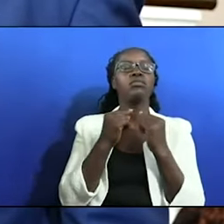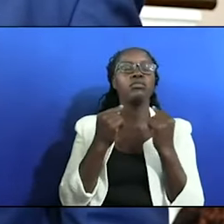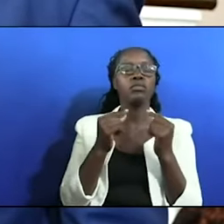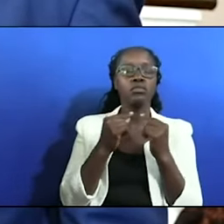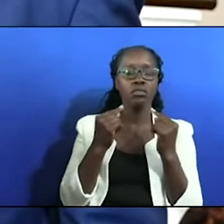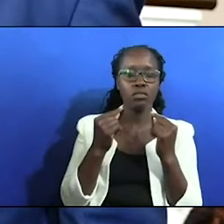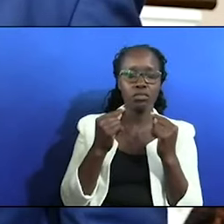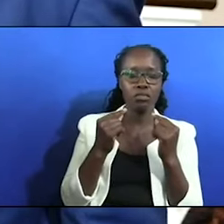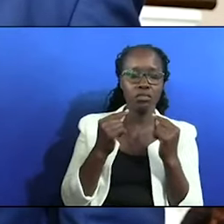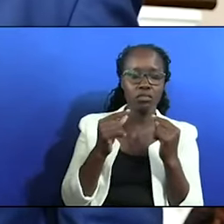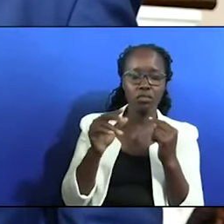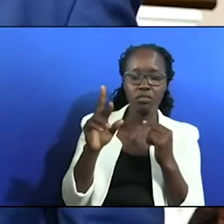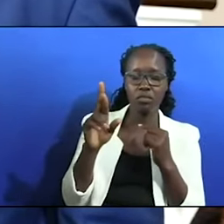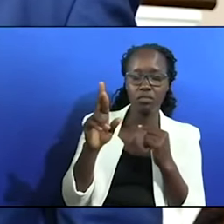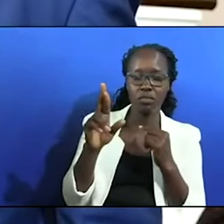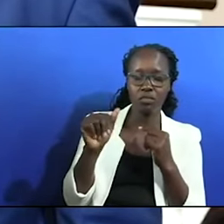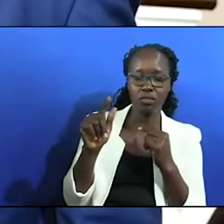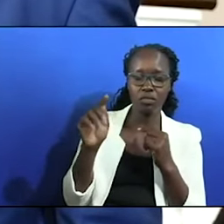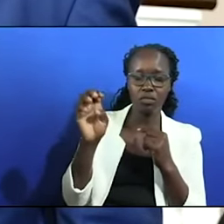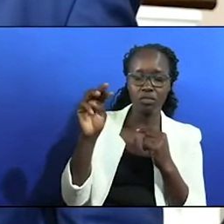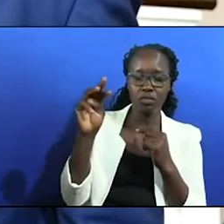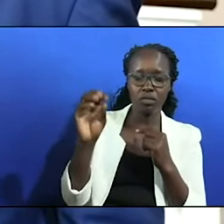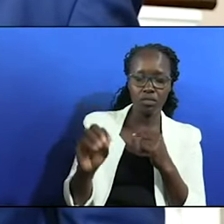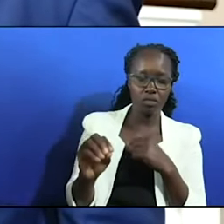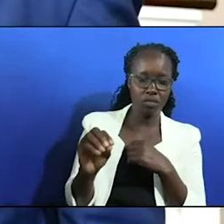Clifford Ratemo.